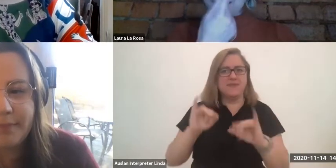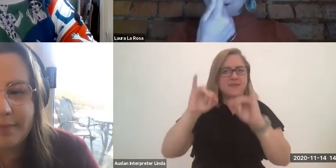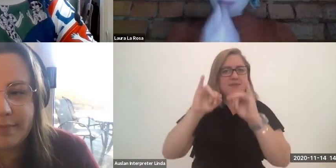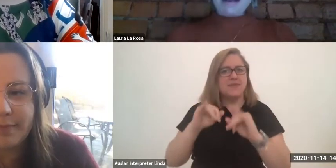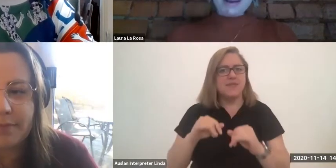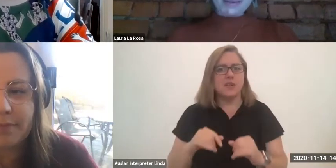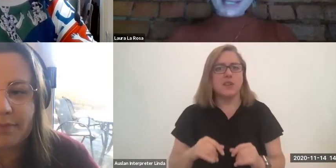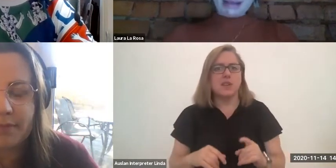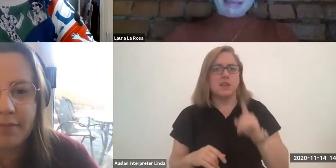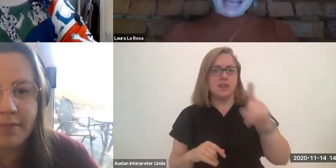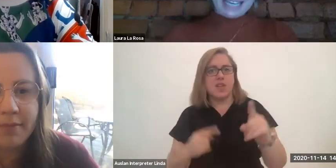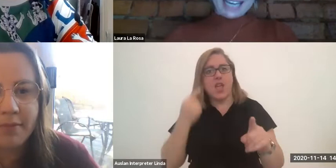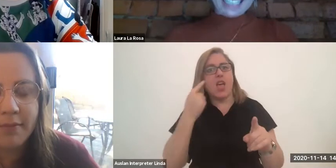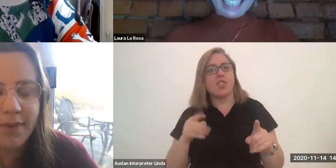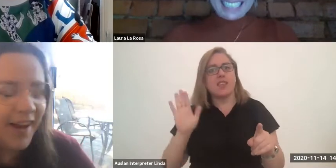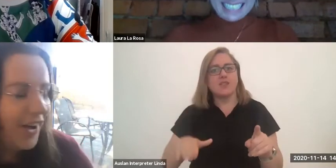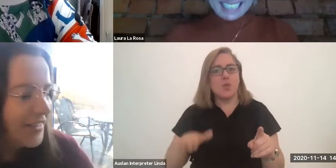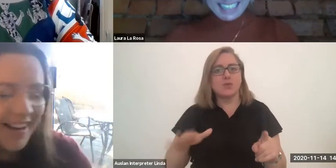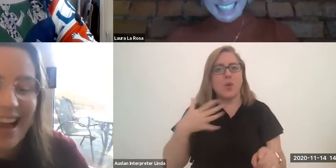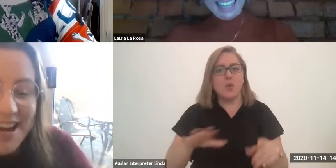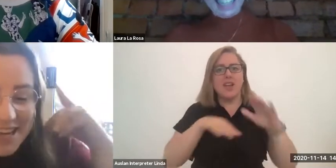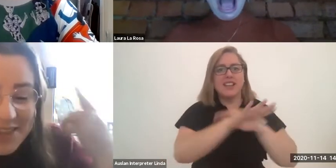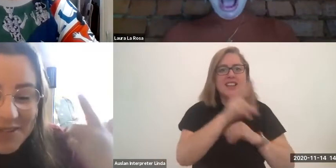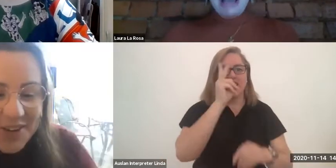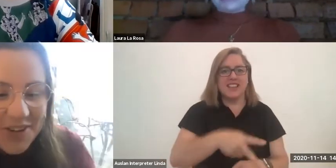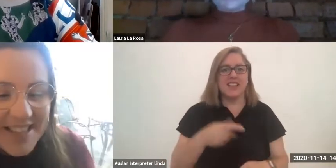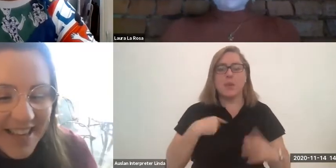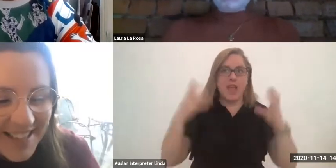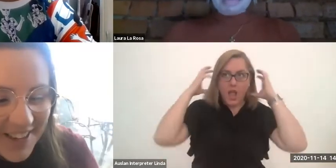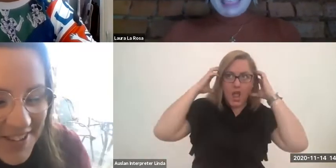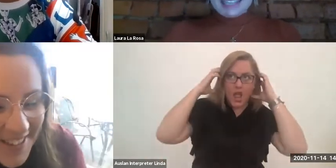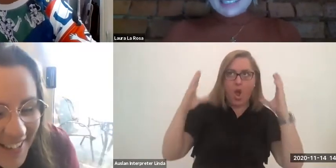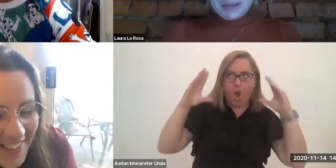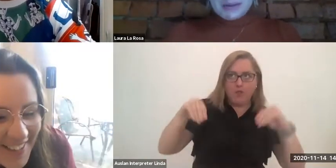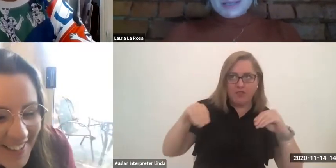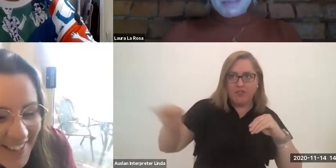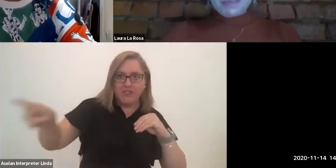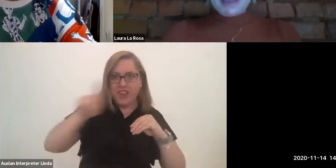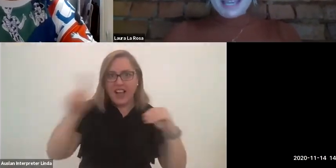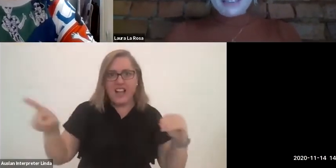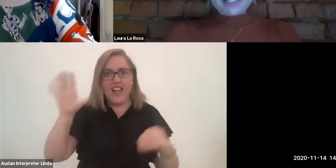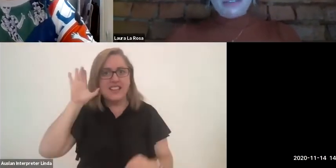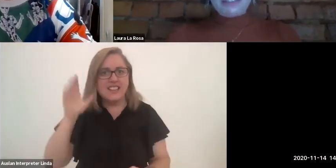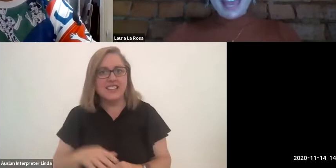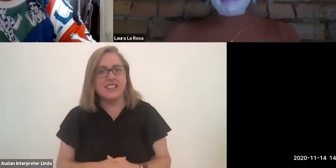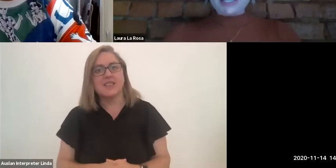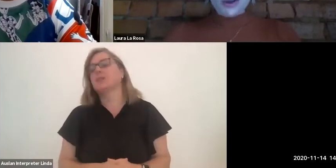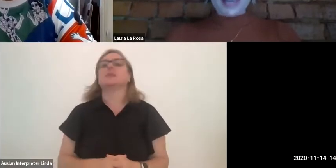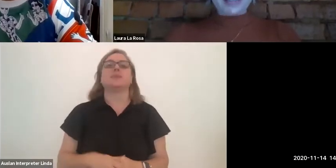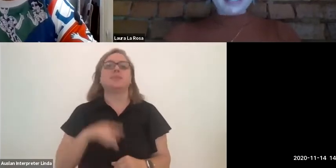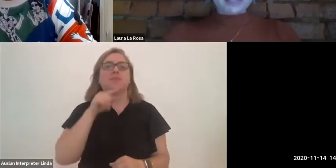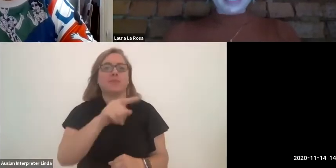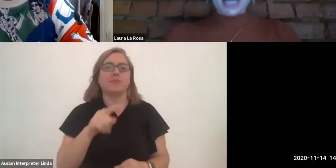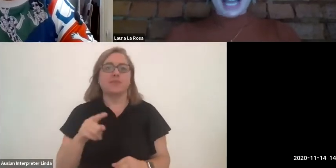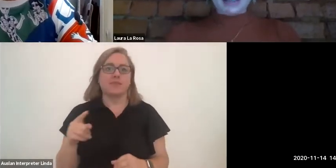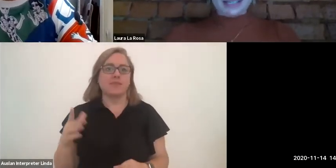I think your papa wants to come back in, Anna. Can't hear them. I've got noise-canceling headphones on. Hang on. Speaking of self-care, my dog